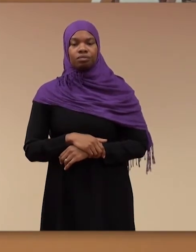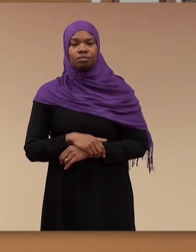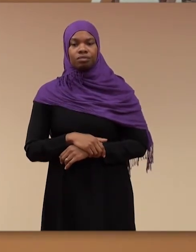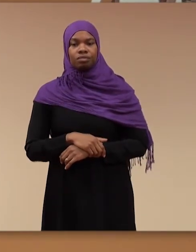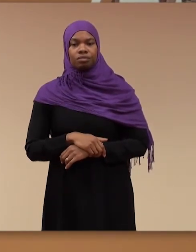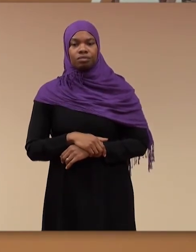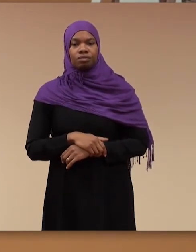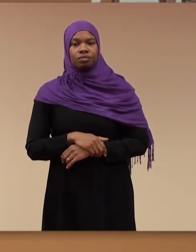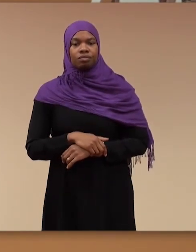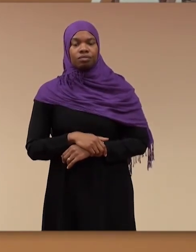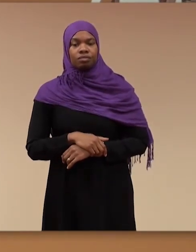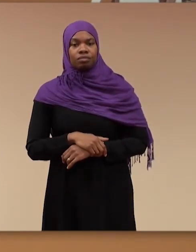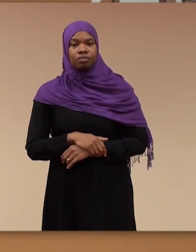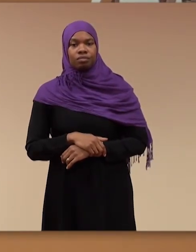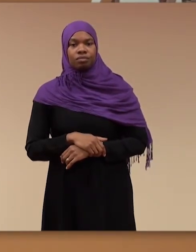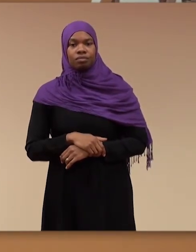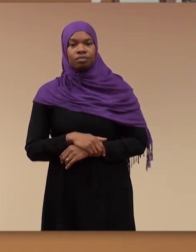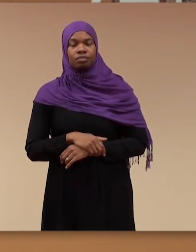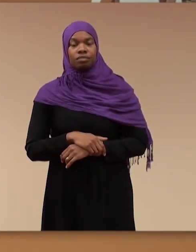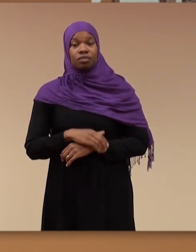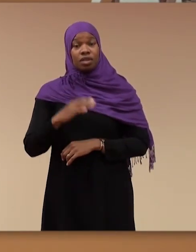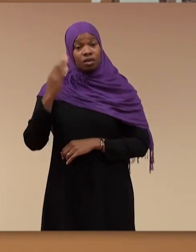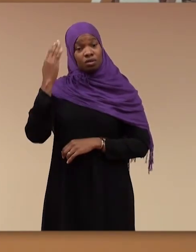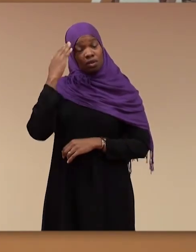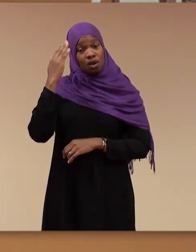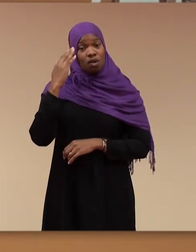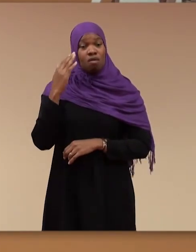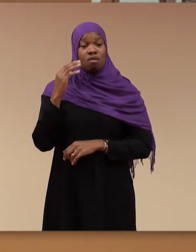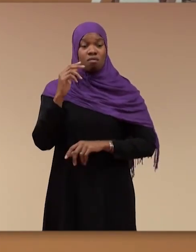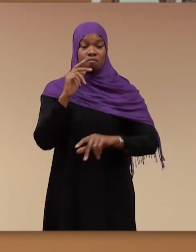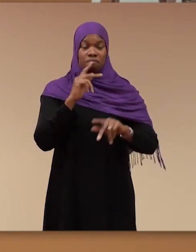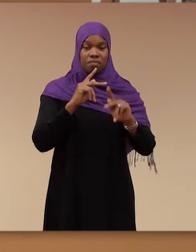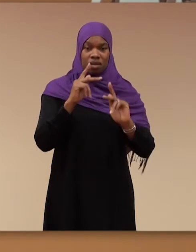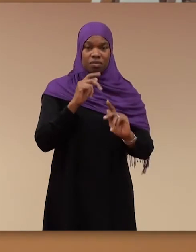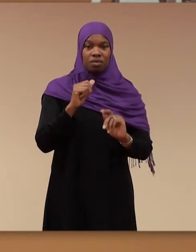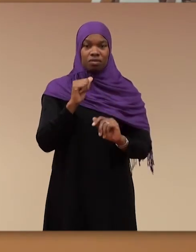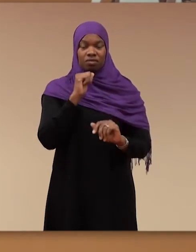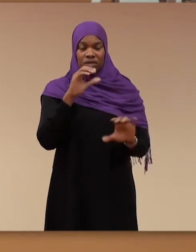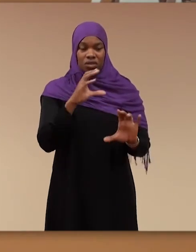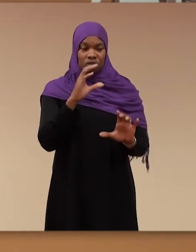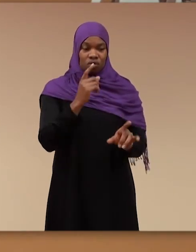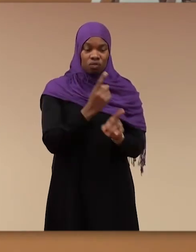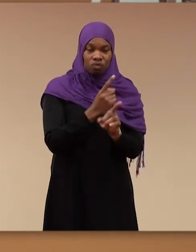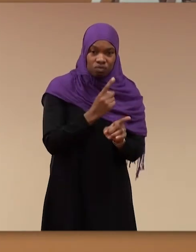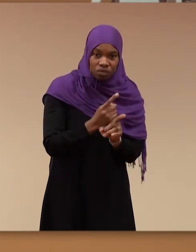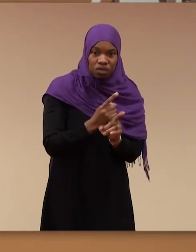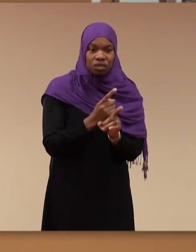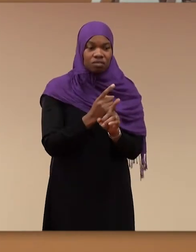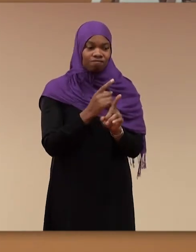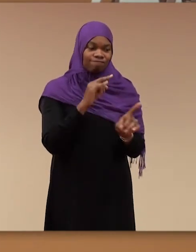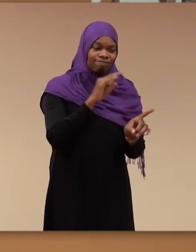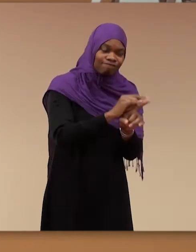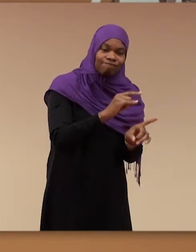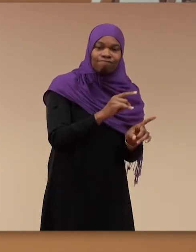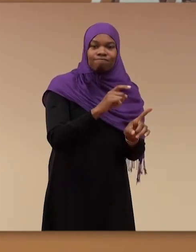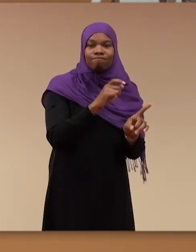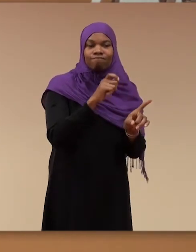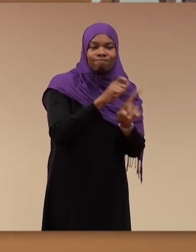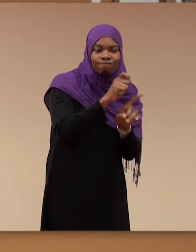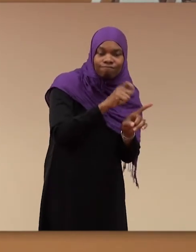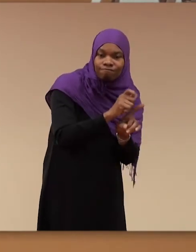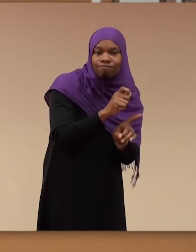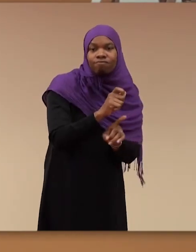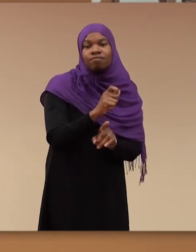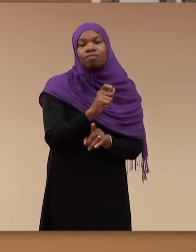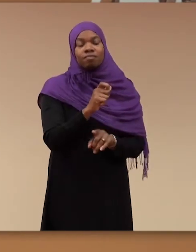who mistreated and bullied the Muslims, the early Muslims, and Muhammad sallallahu alayhi wasallam in